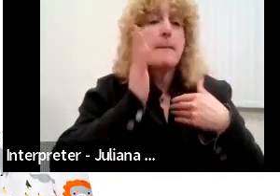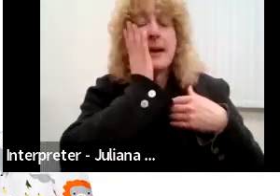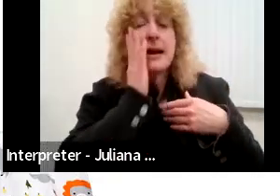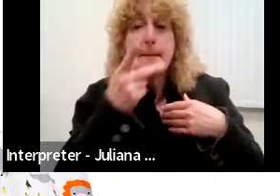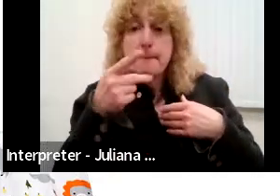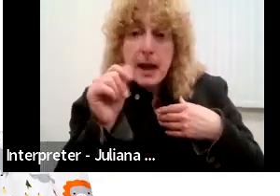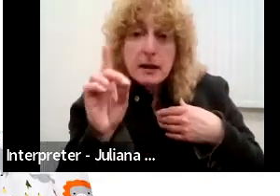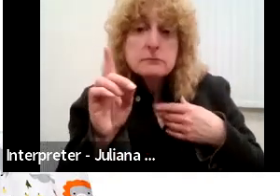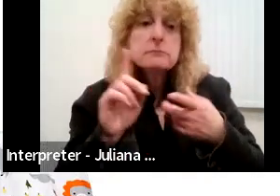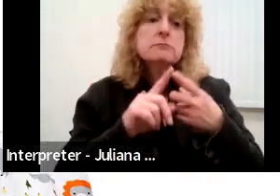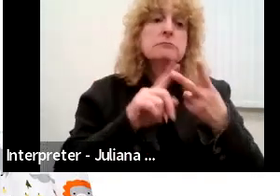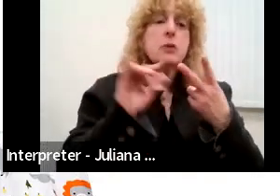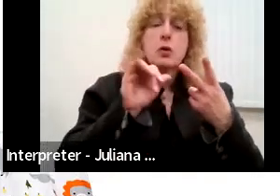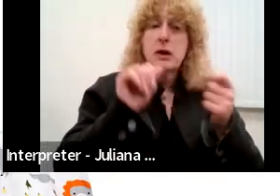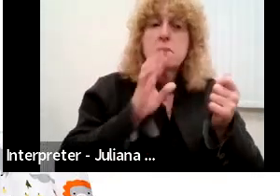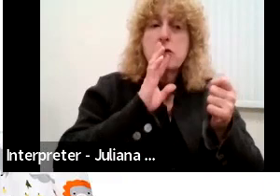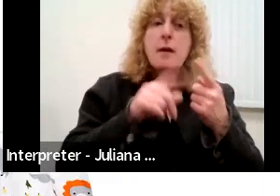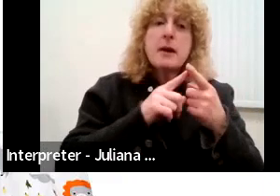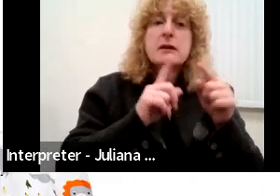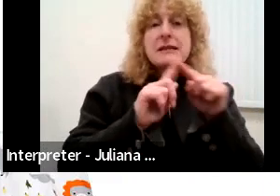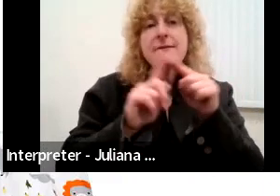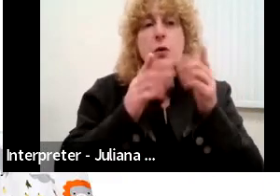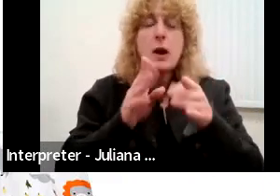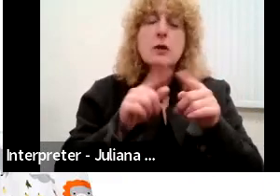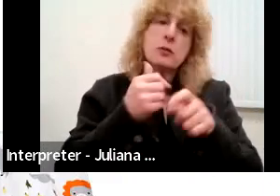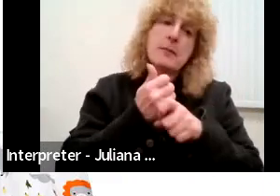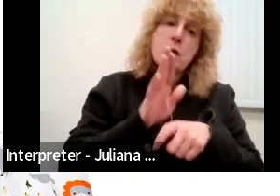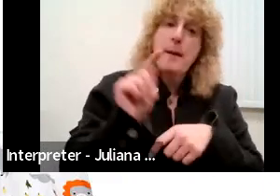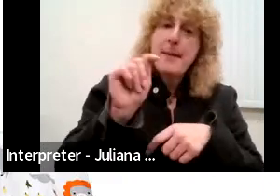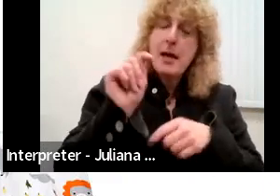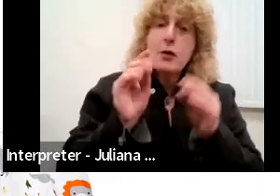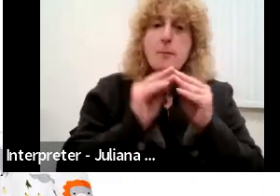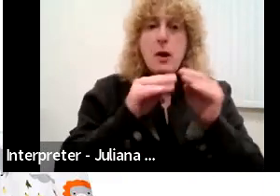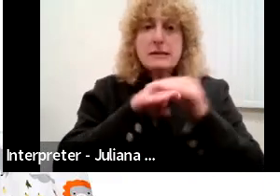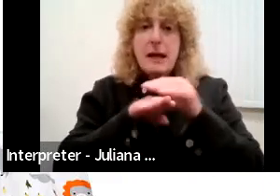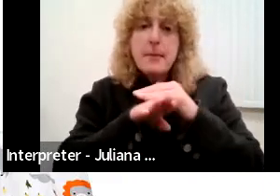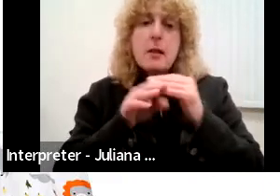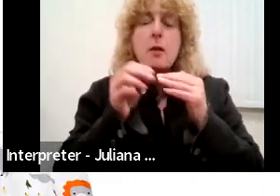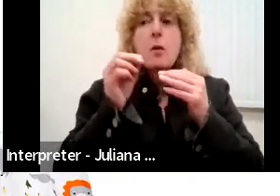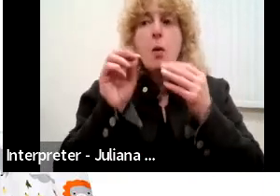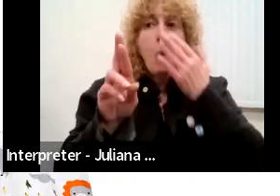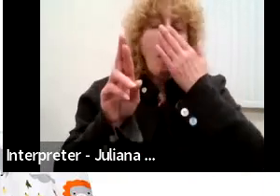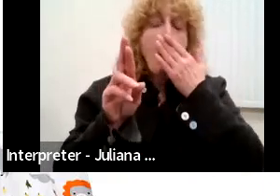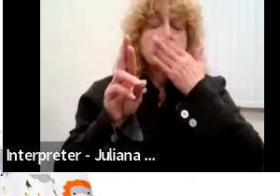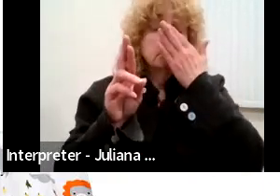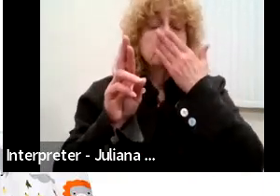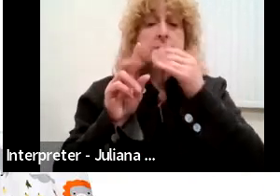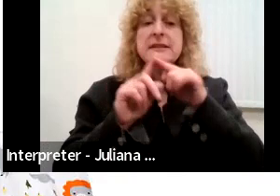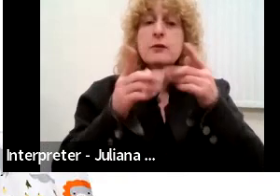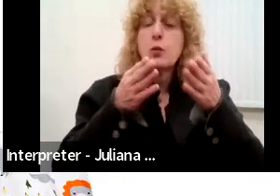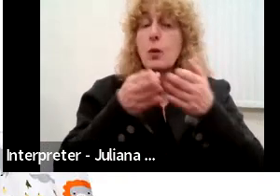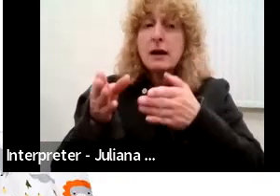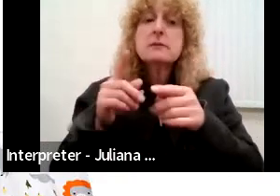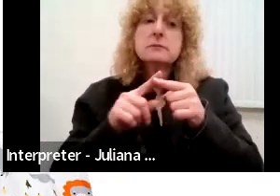and also we can talk about different ways to make your bathroom more accessible, or even ways